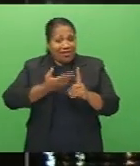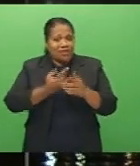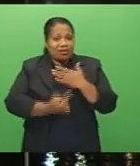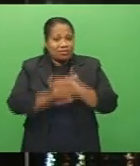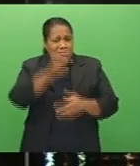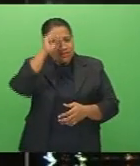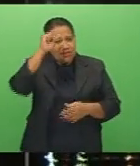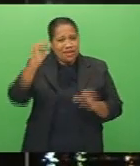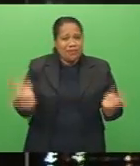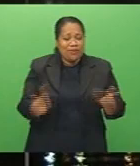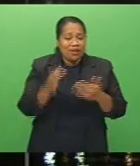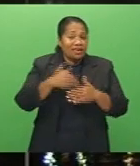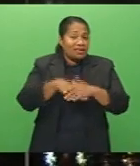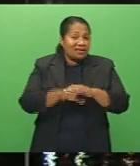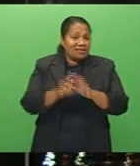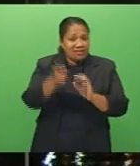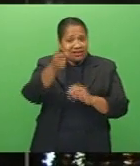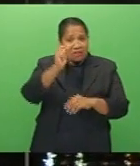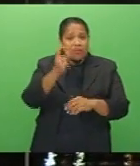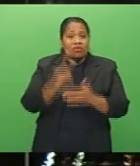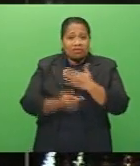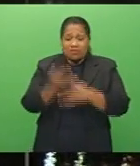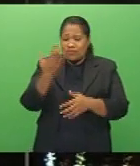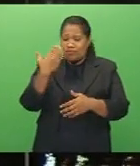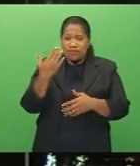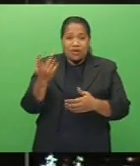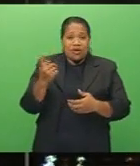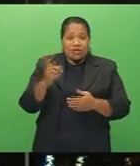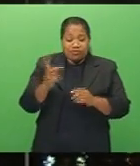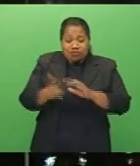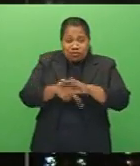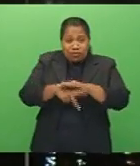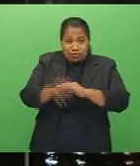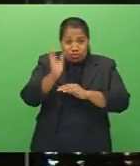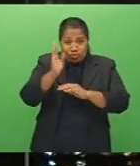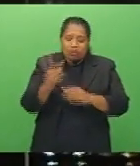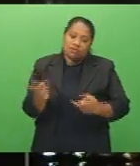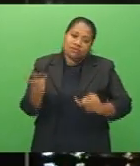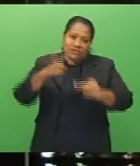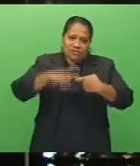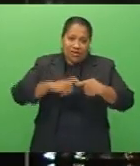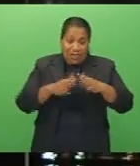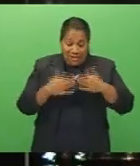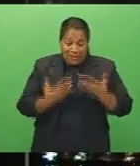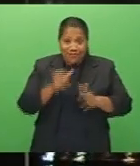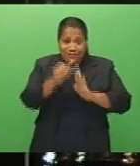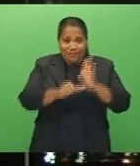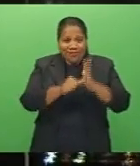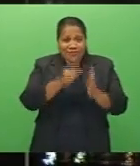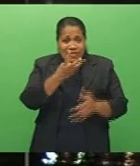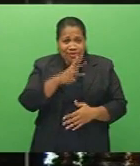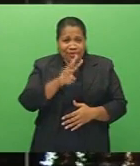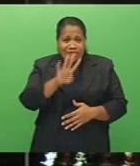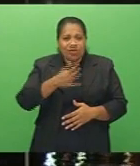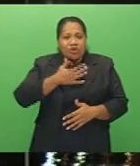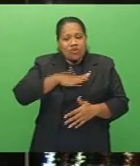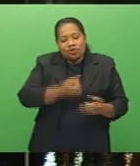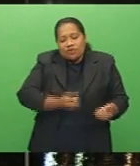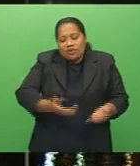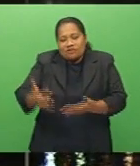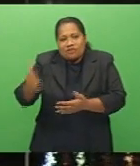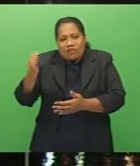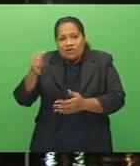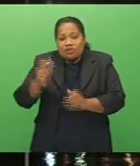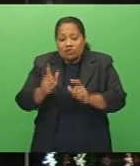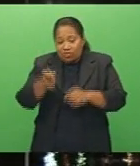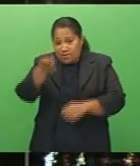had joined since her primary school years. Now 34, Natiri plans on giving back to the club by training the